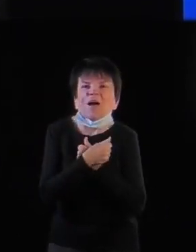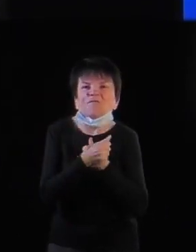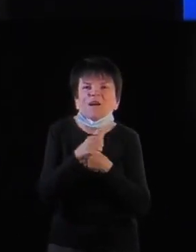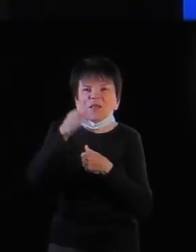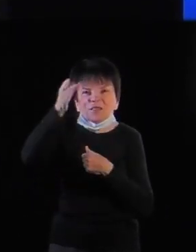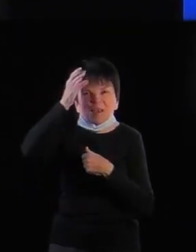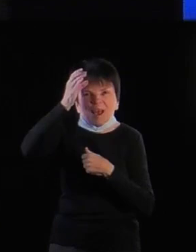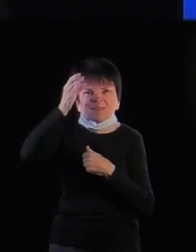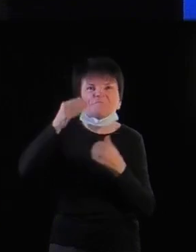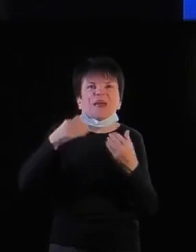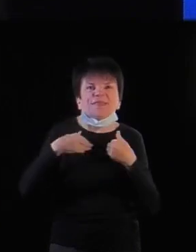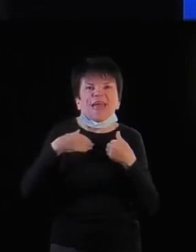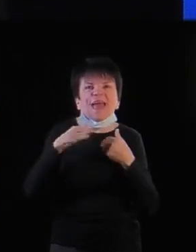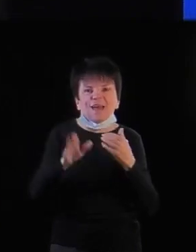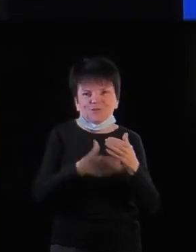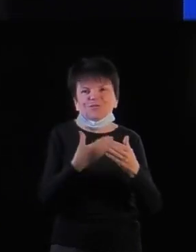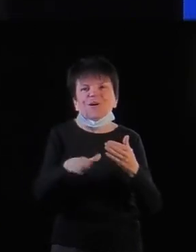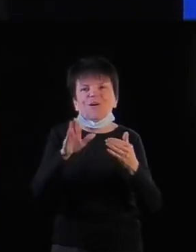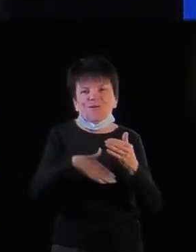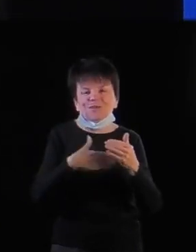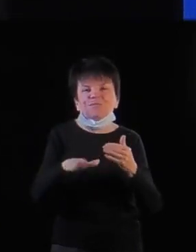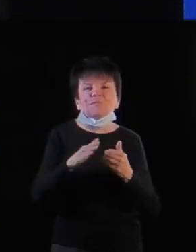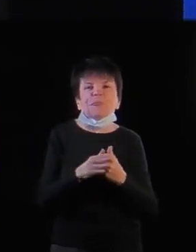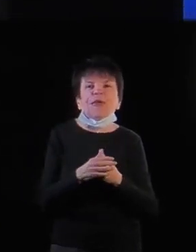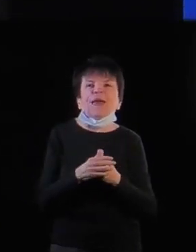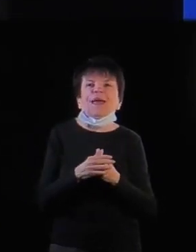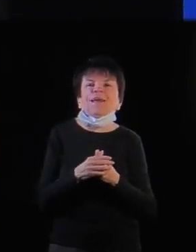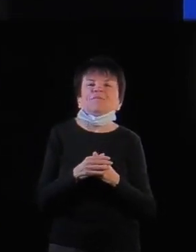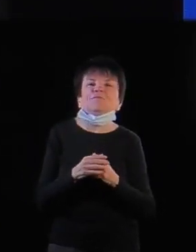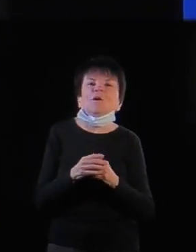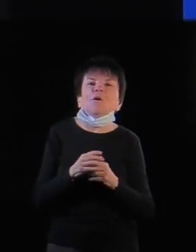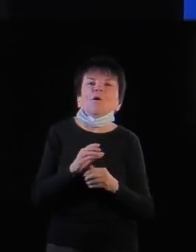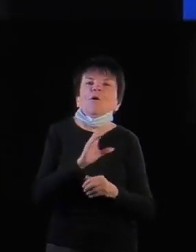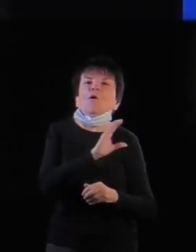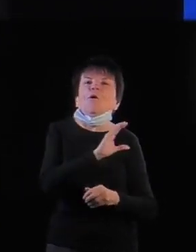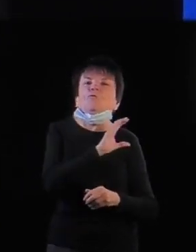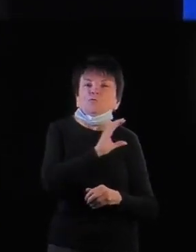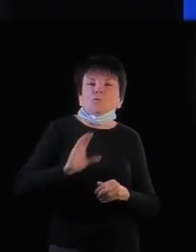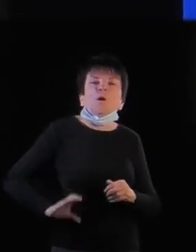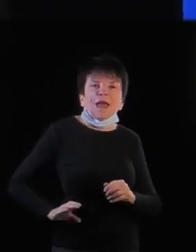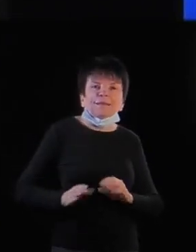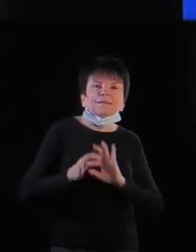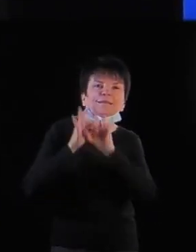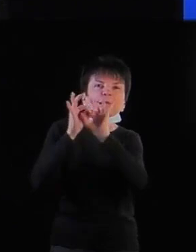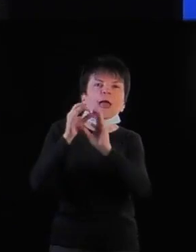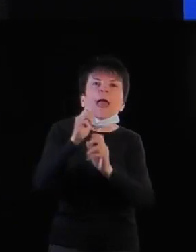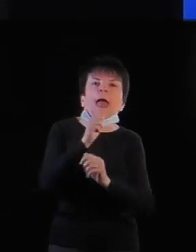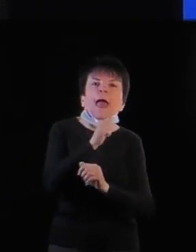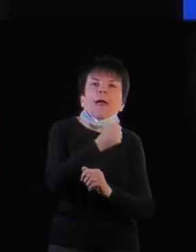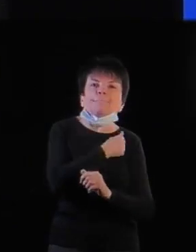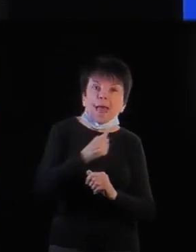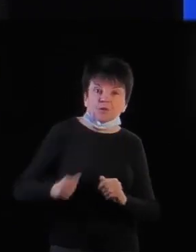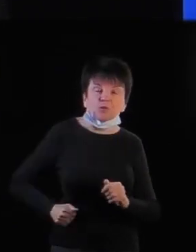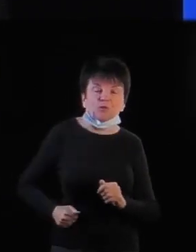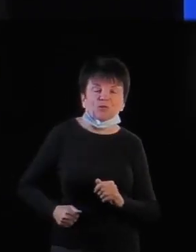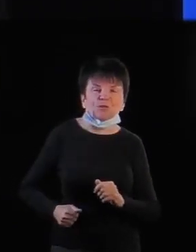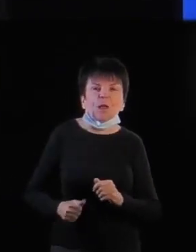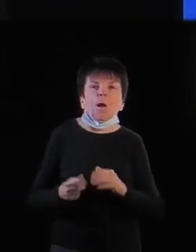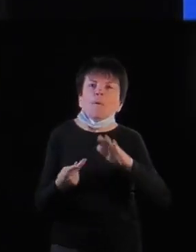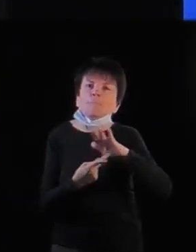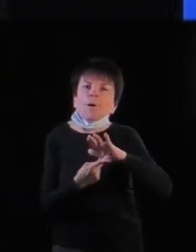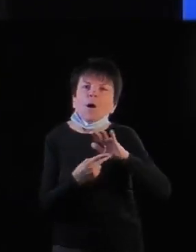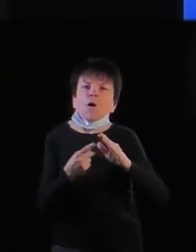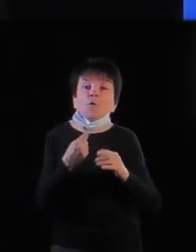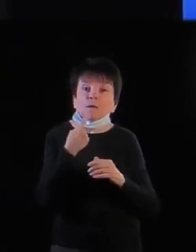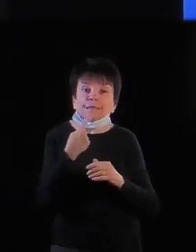they sang back in the day and the whole deal that went along with that. Christ's ambassadors, that we are ambassador of Jesus Christ. Well, the Apostle Paul